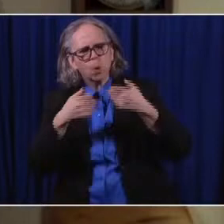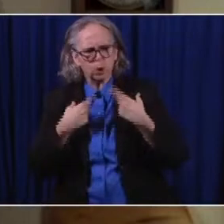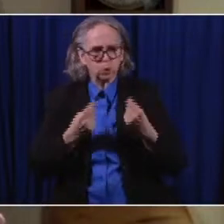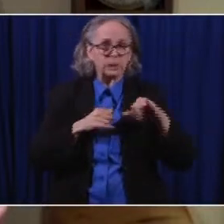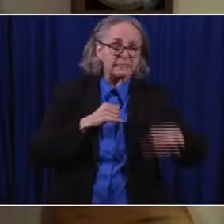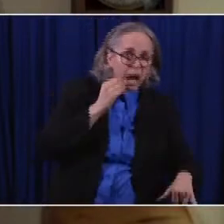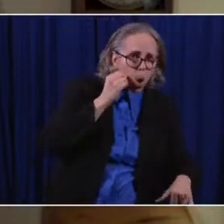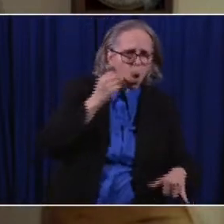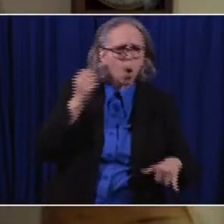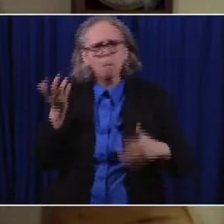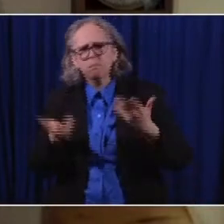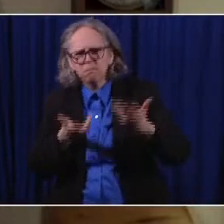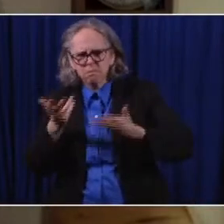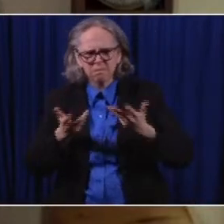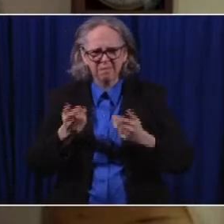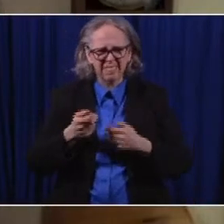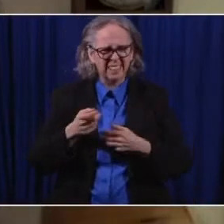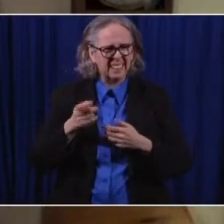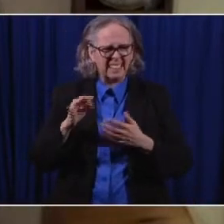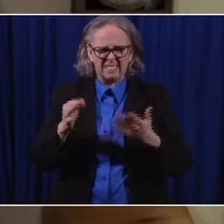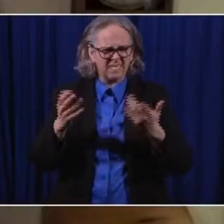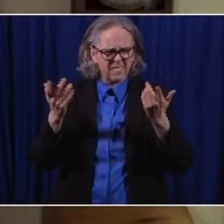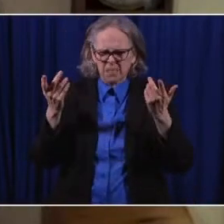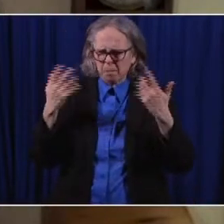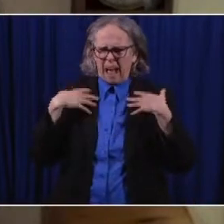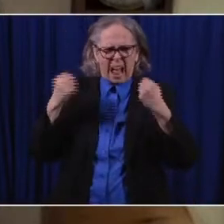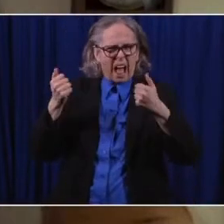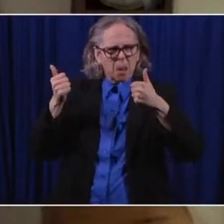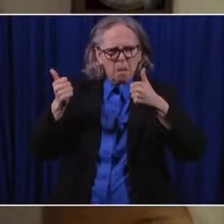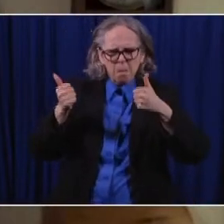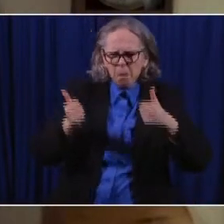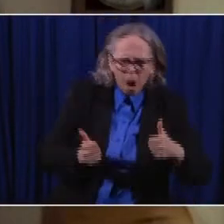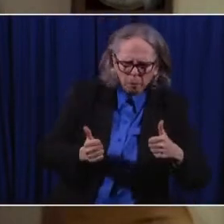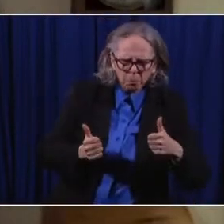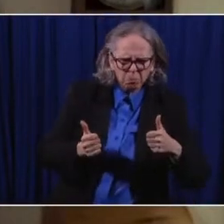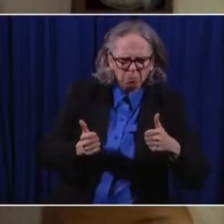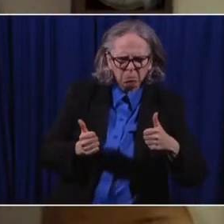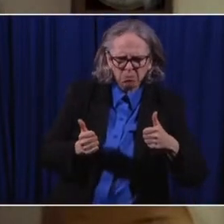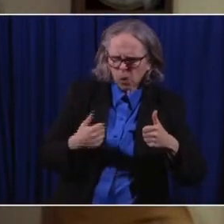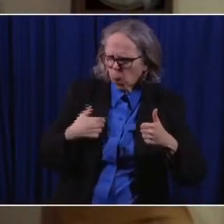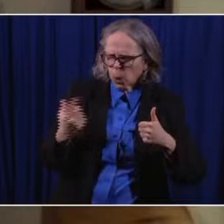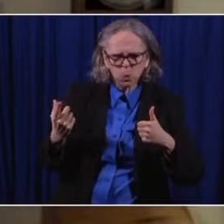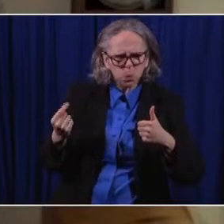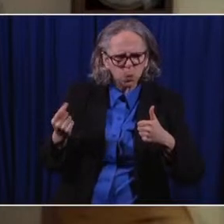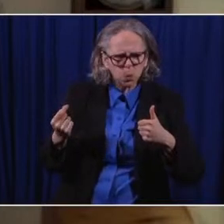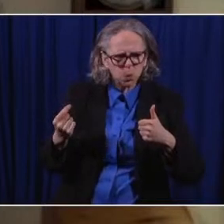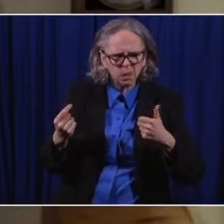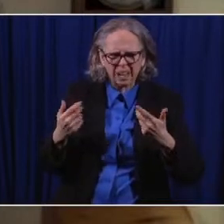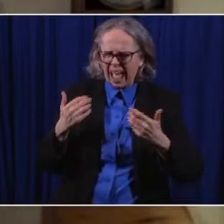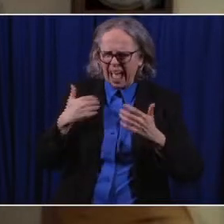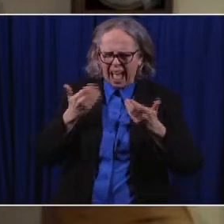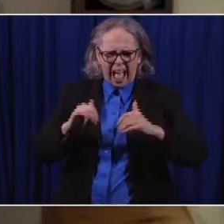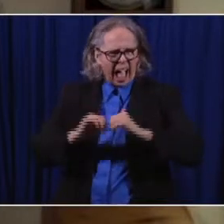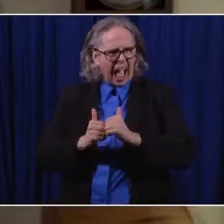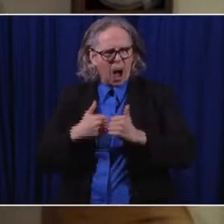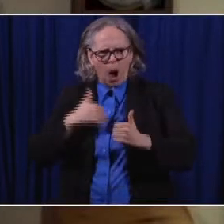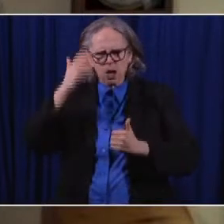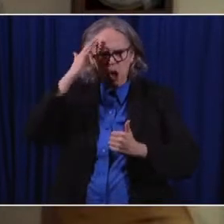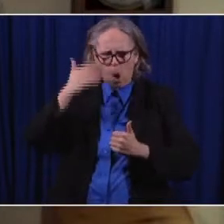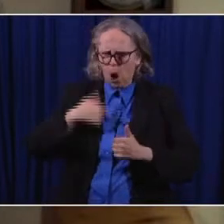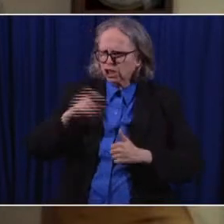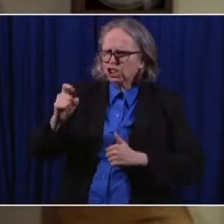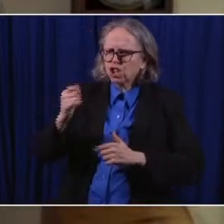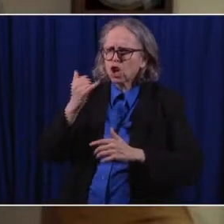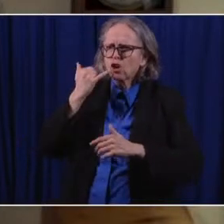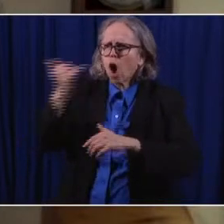If it doesn't go well or it gets worse, at what point do you call 911? What point do you